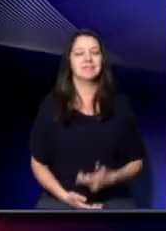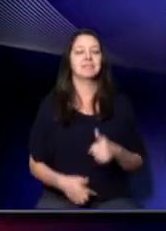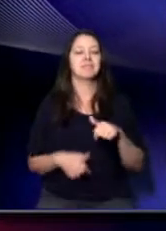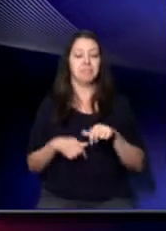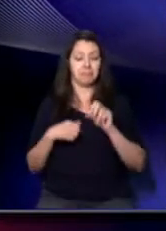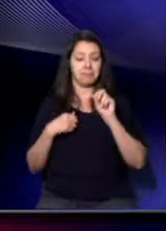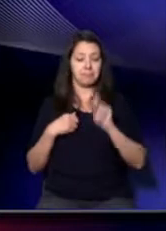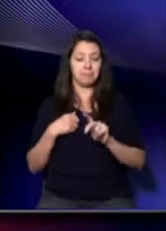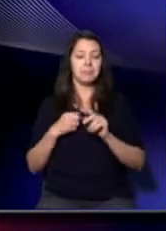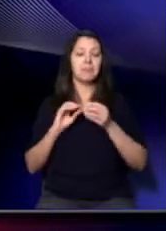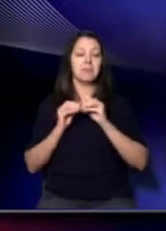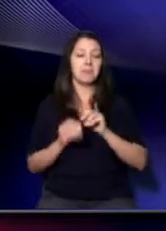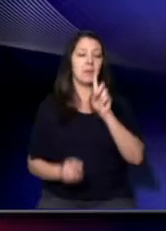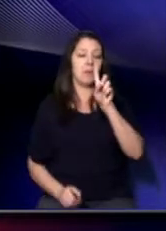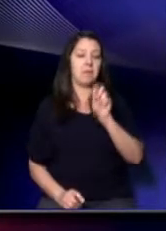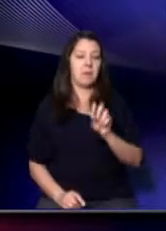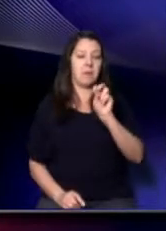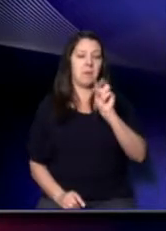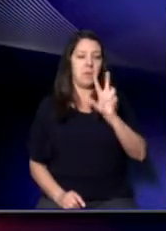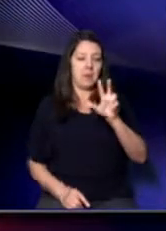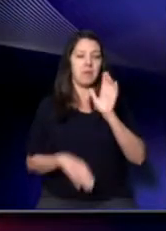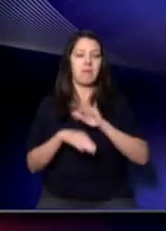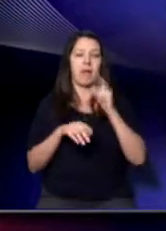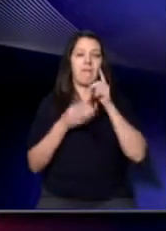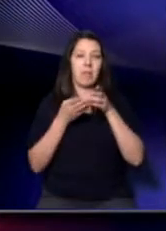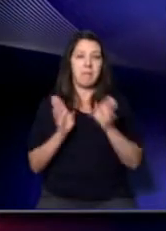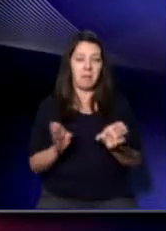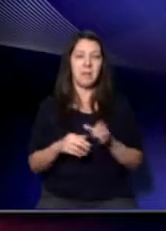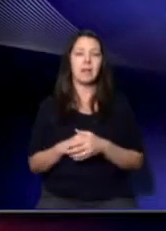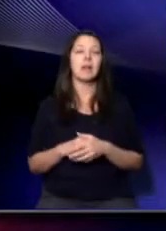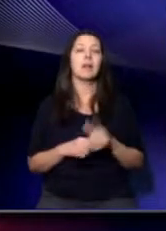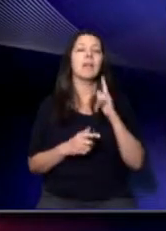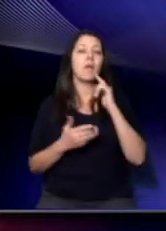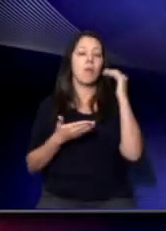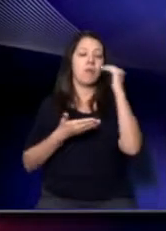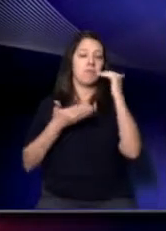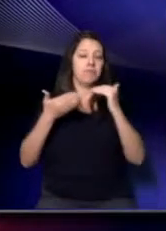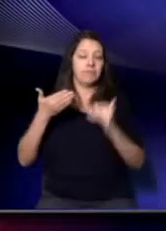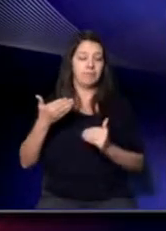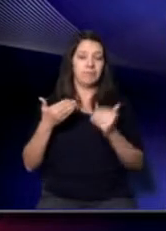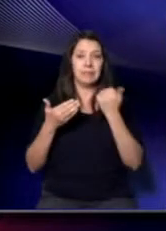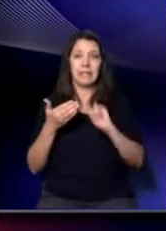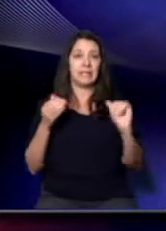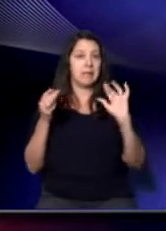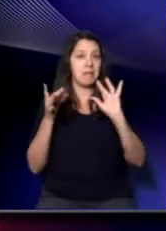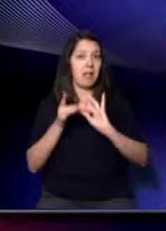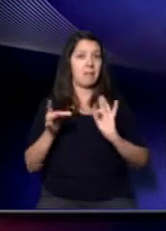Okay, item 1.03, call to the public for agendized items. Any comments submitted?